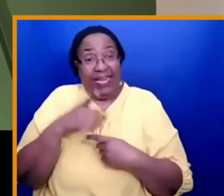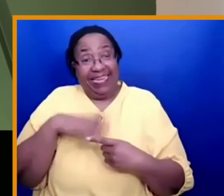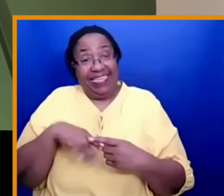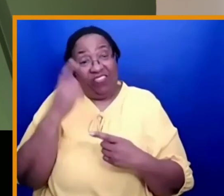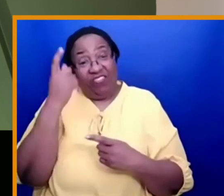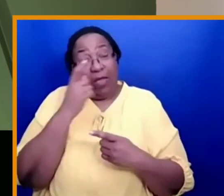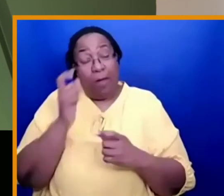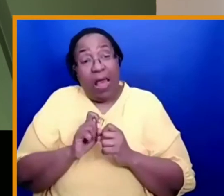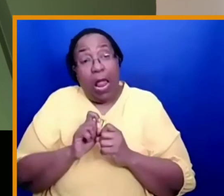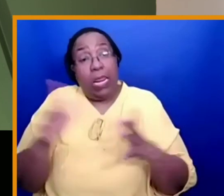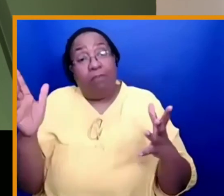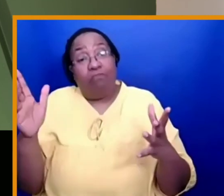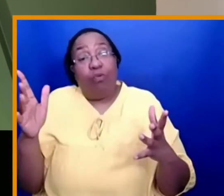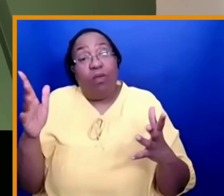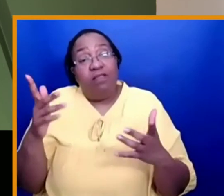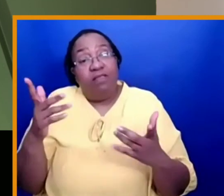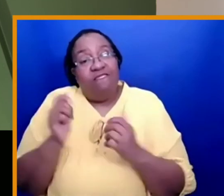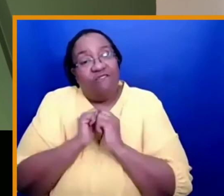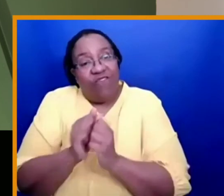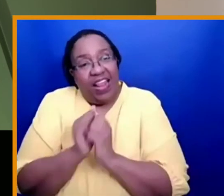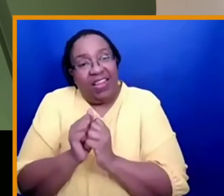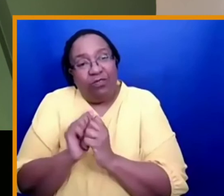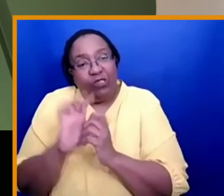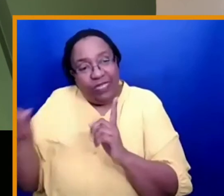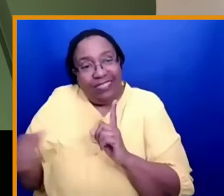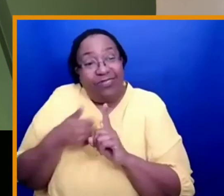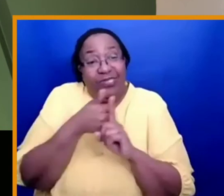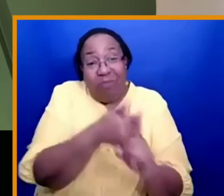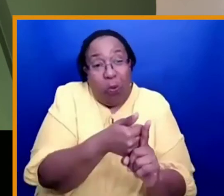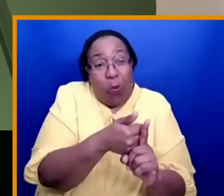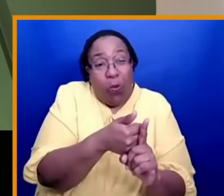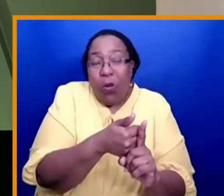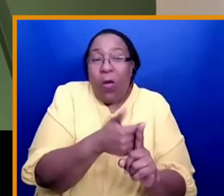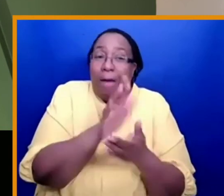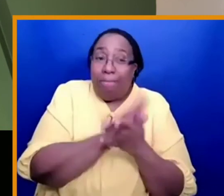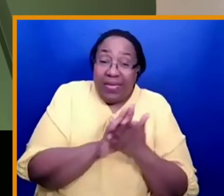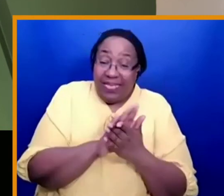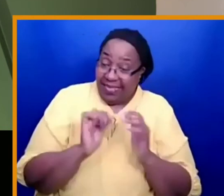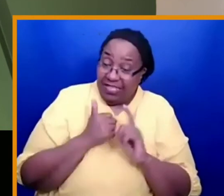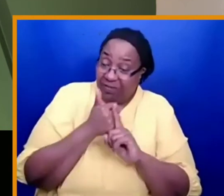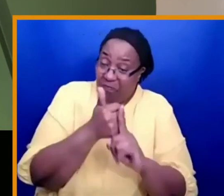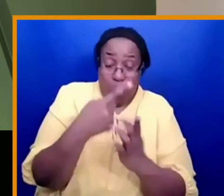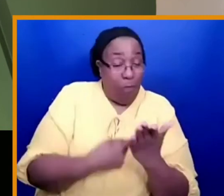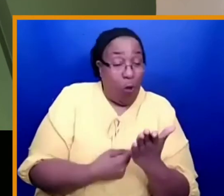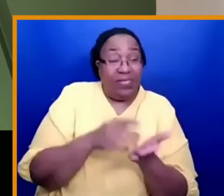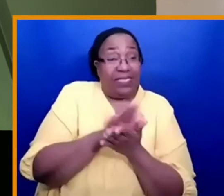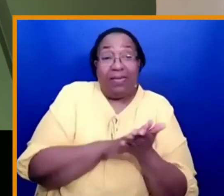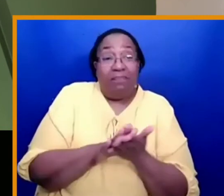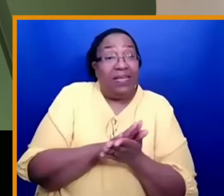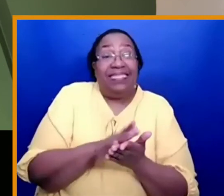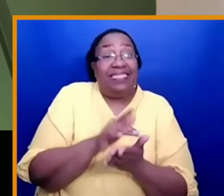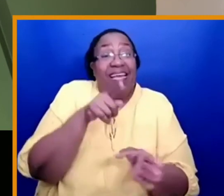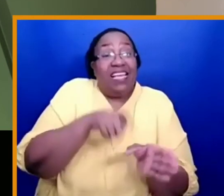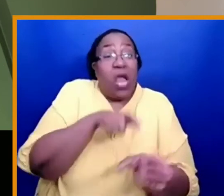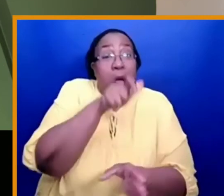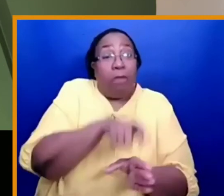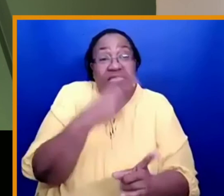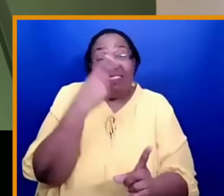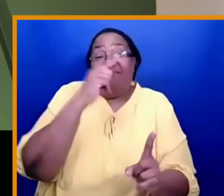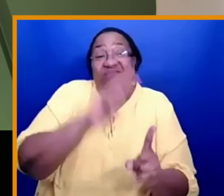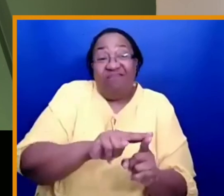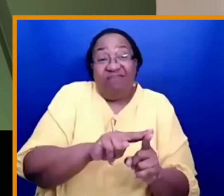address, and I'm supportive of a policy that doesn't criminalise young people for life. However, today I'm speaking against this motion. Now,